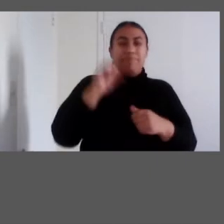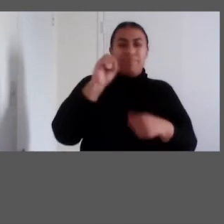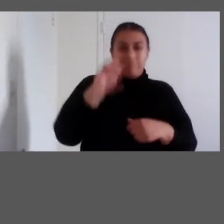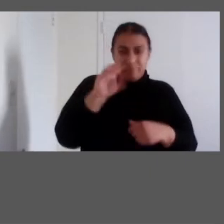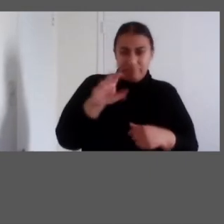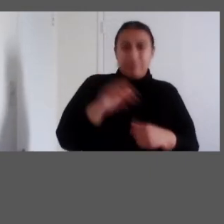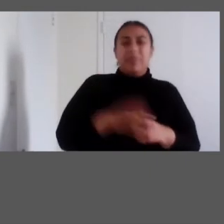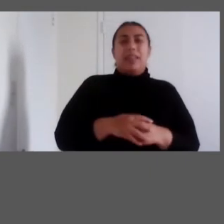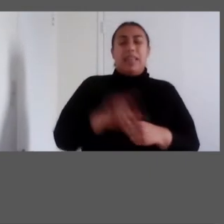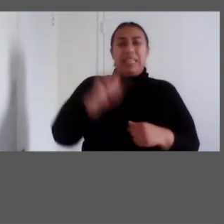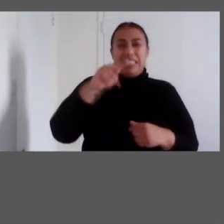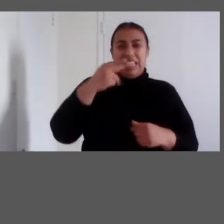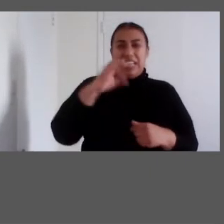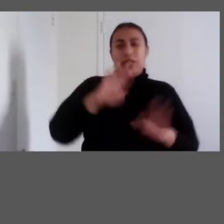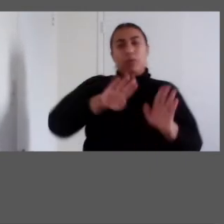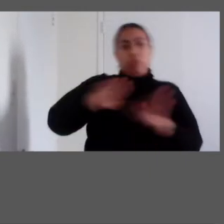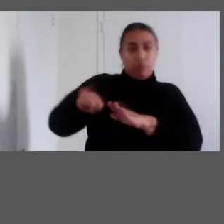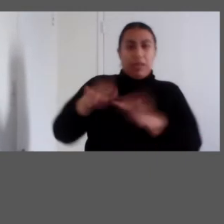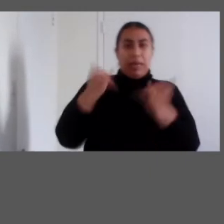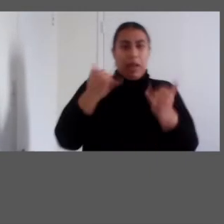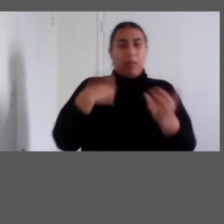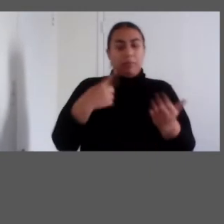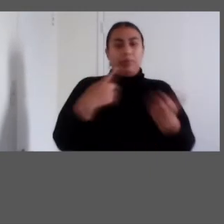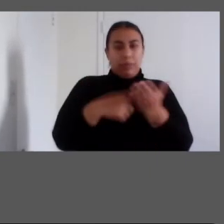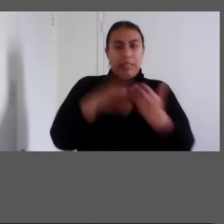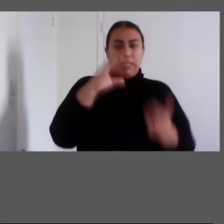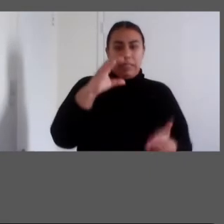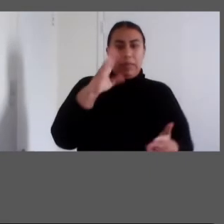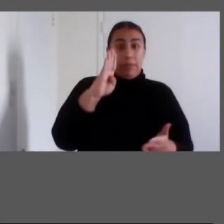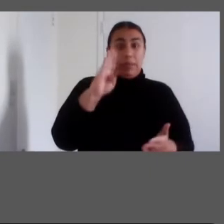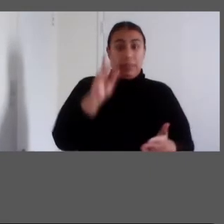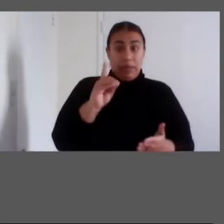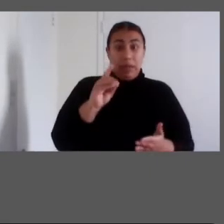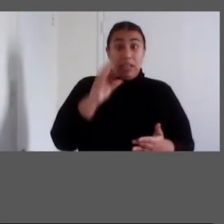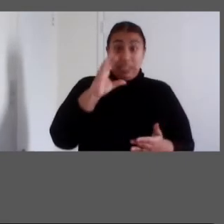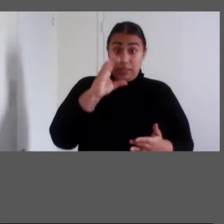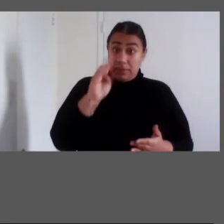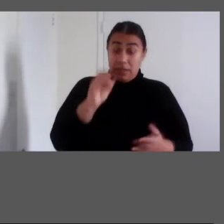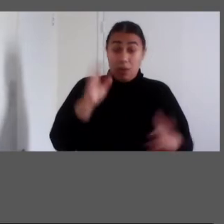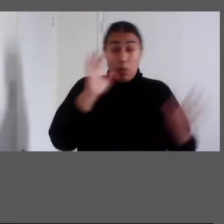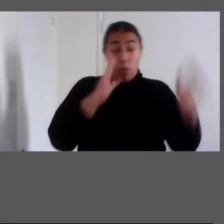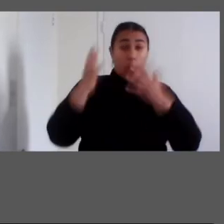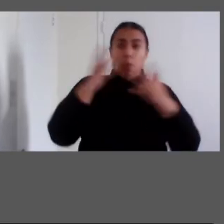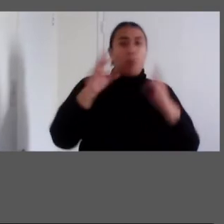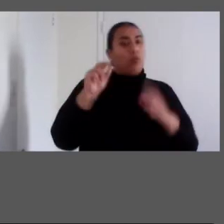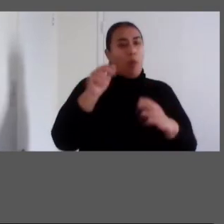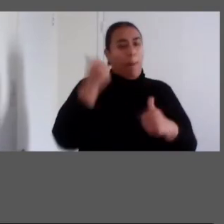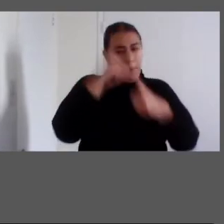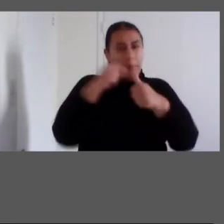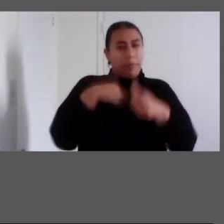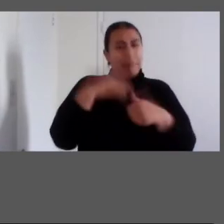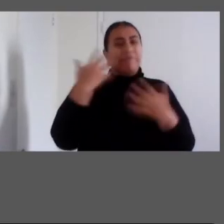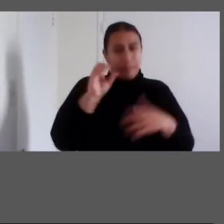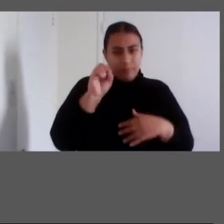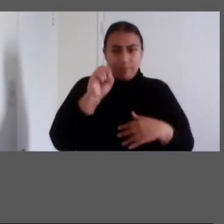So the main chemical component that we use, the main molecule that comes off of the plant for cannabis-based medications is CBD. This is